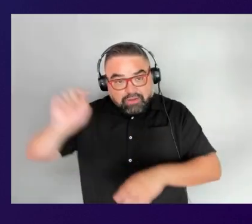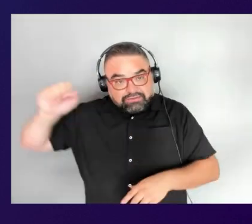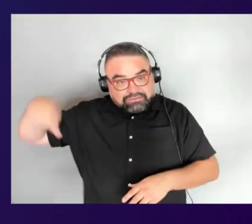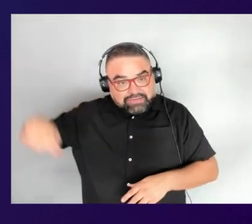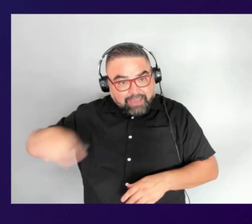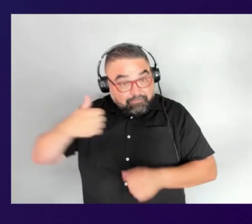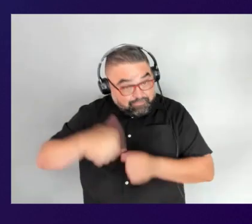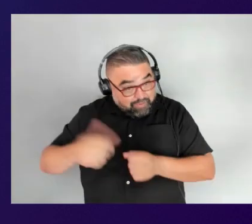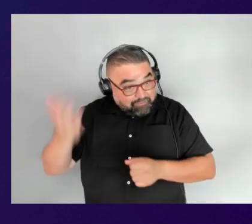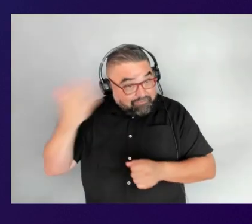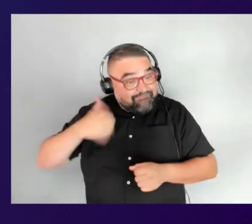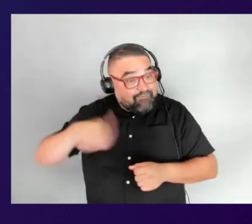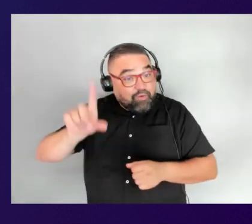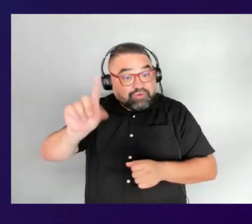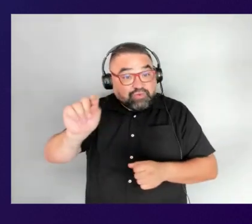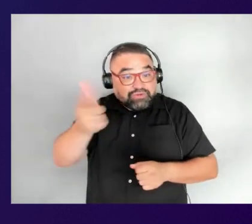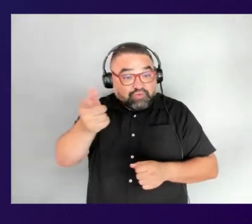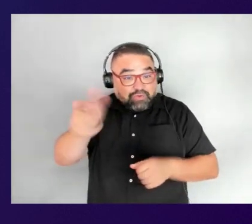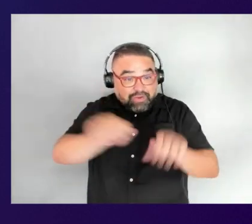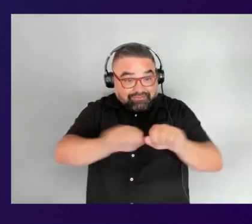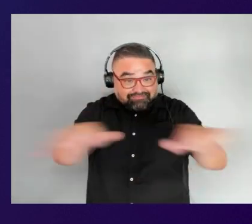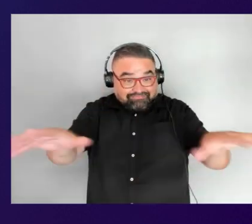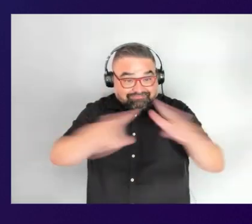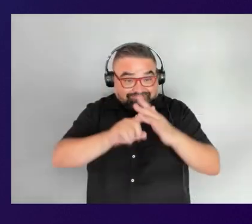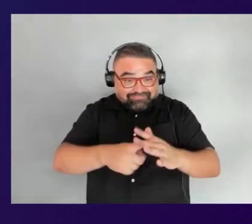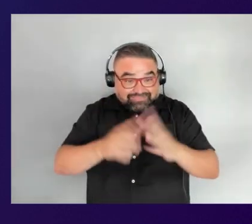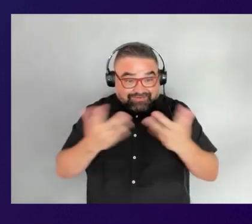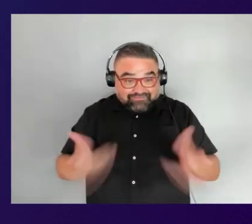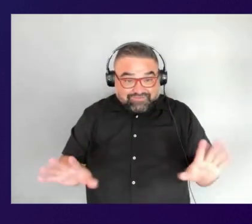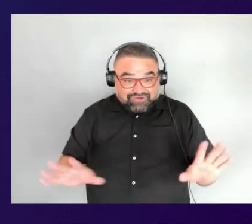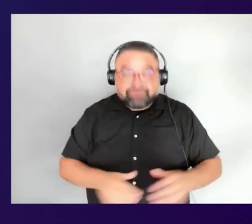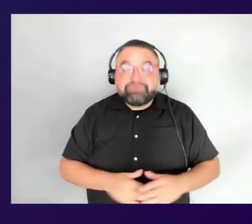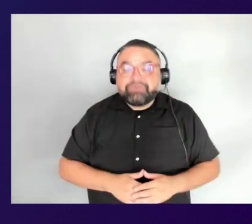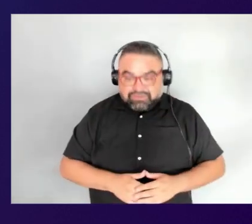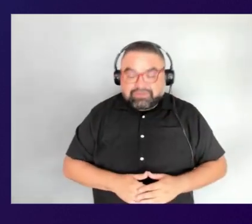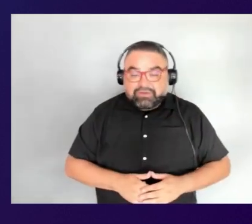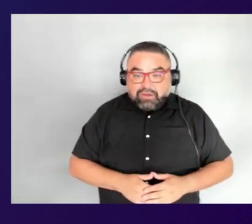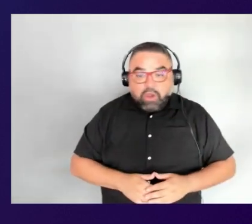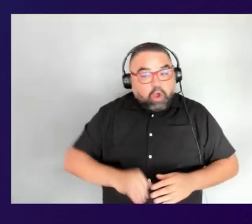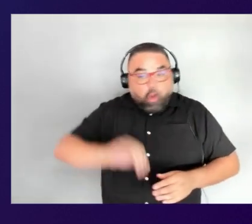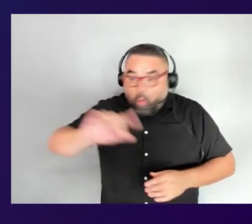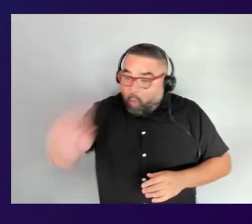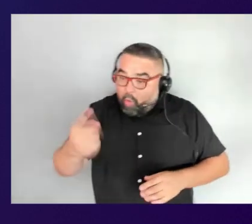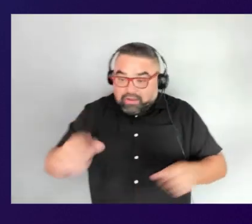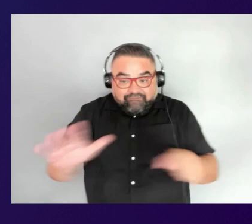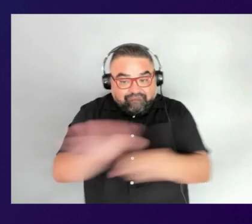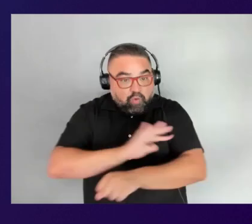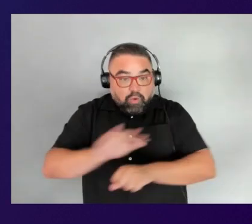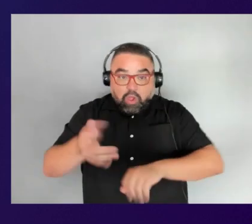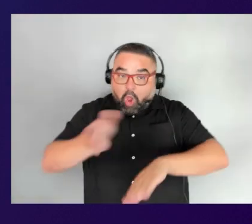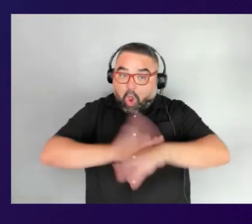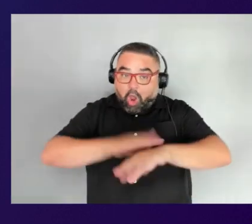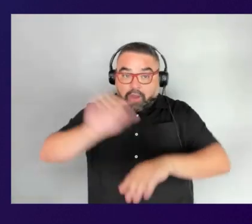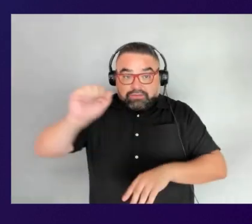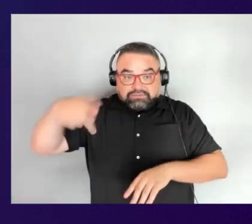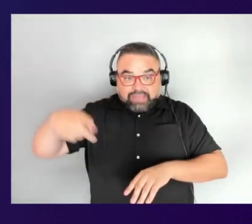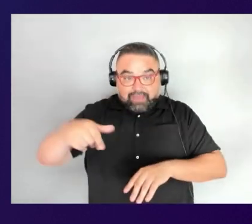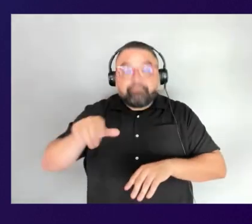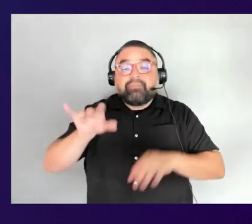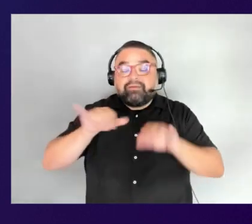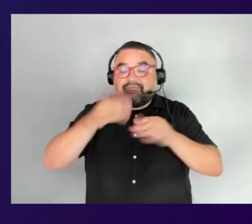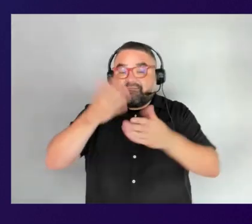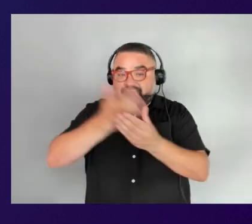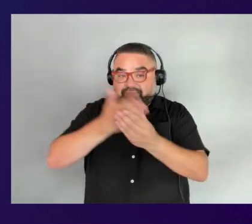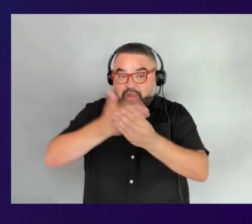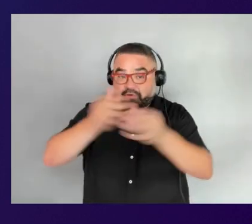2021. Amazon FSx for NetApp ONTAP is the only complete, fully managed ONTAP file system available in the cloud.